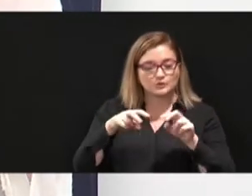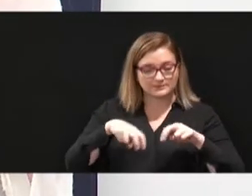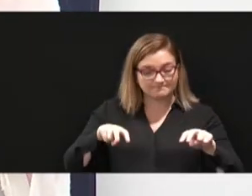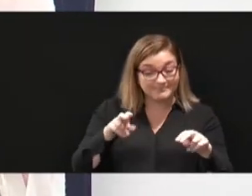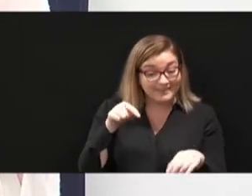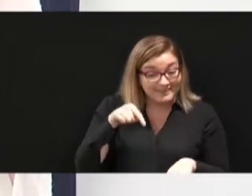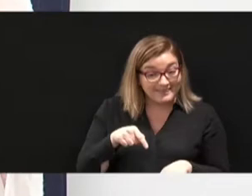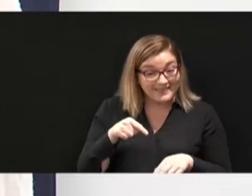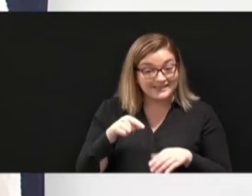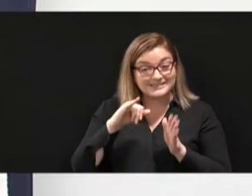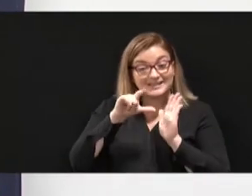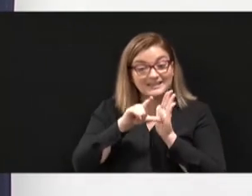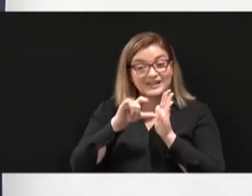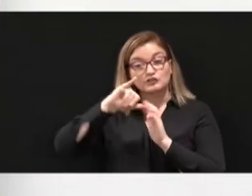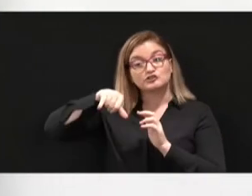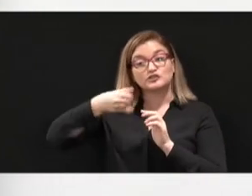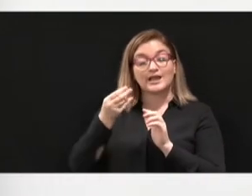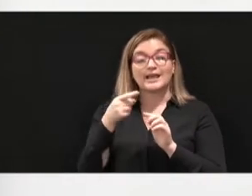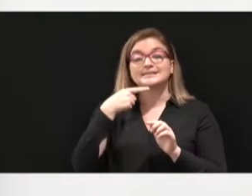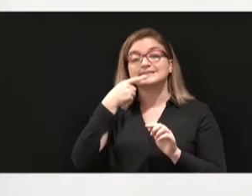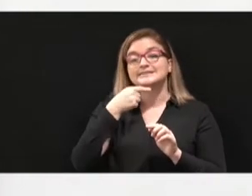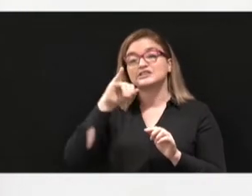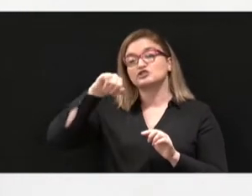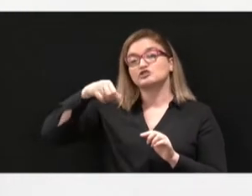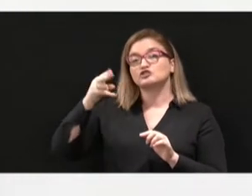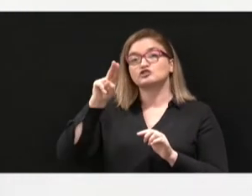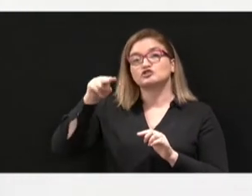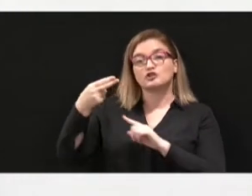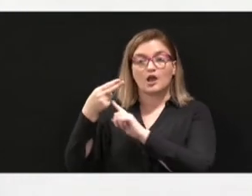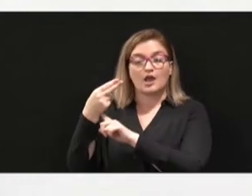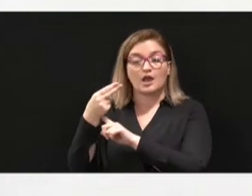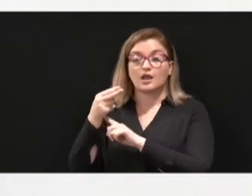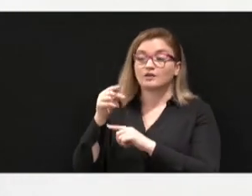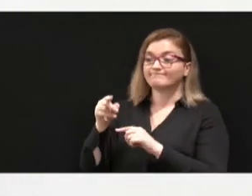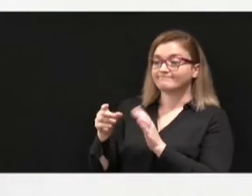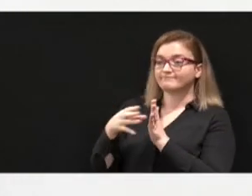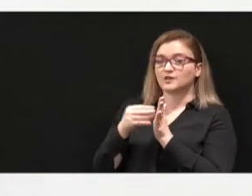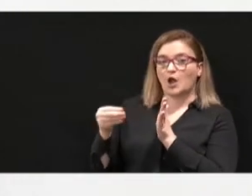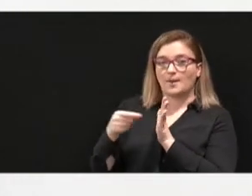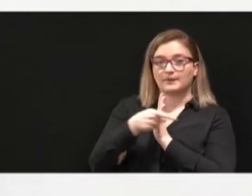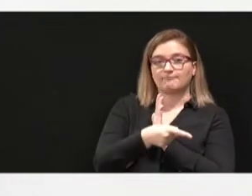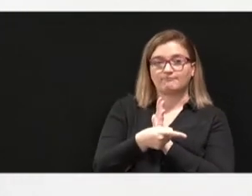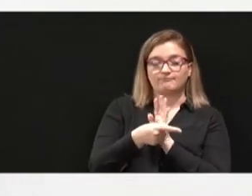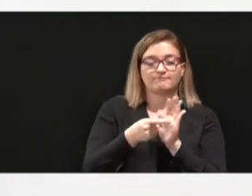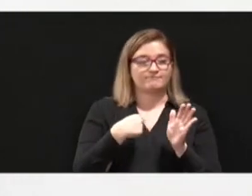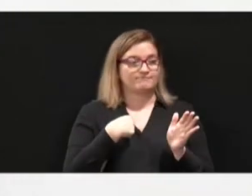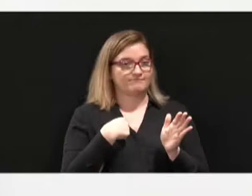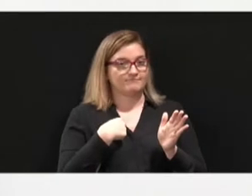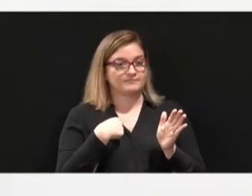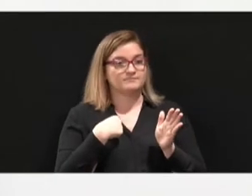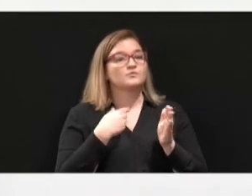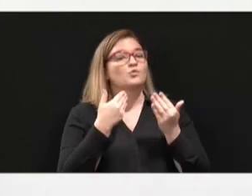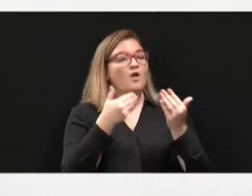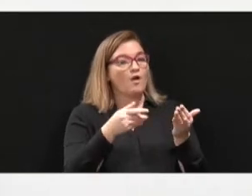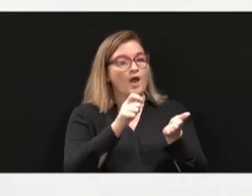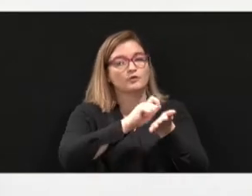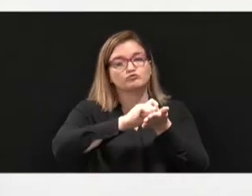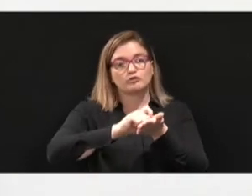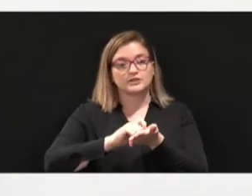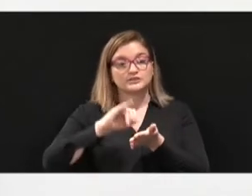and it says J. And they would say, this is J, and it says J. And then I would have them write it.